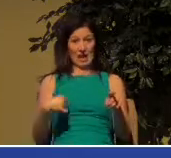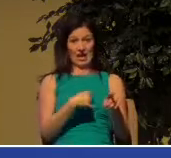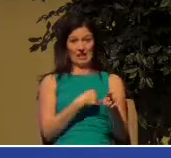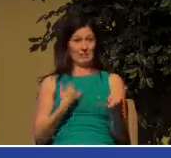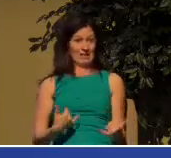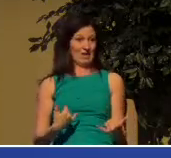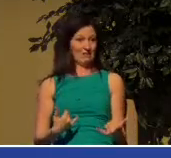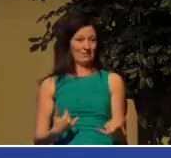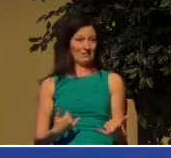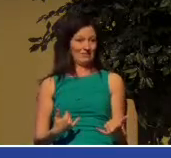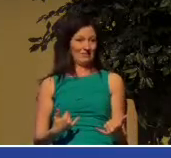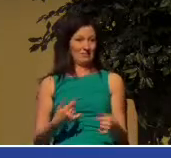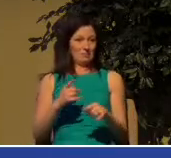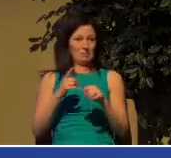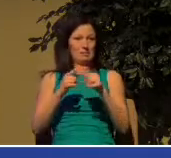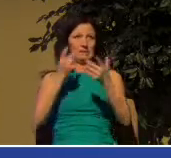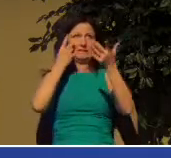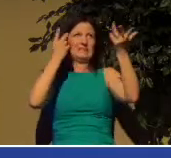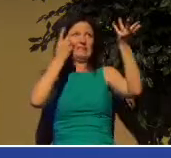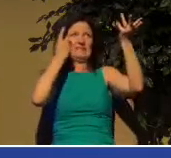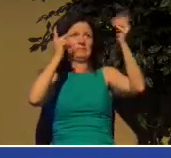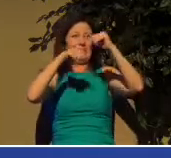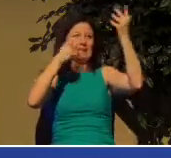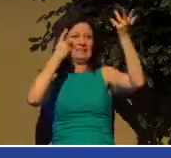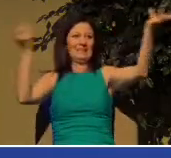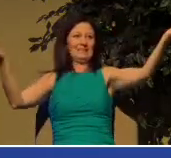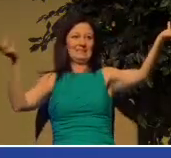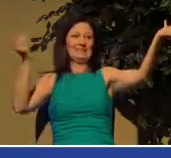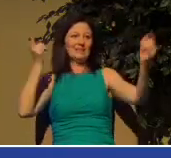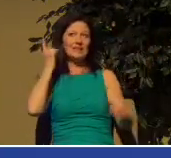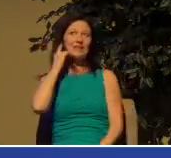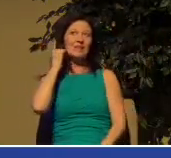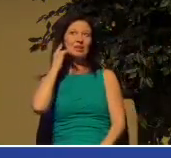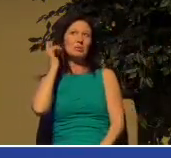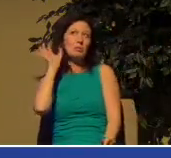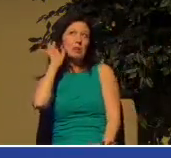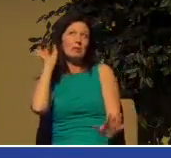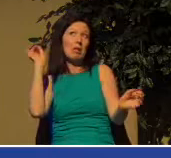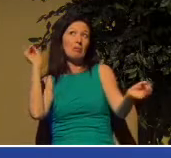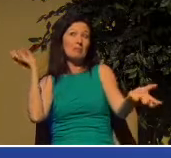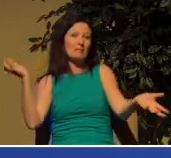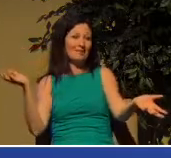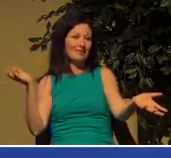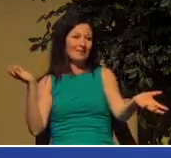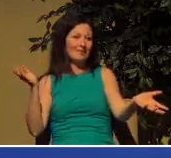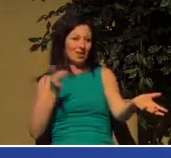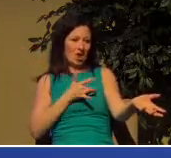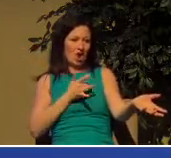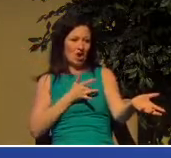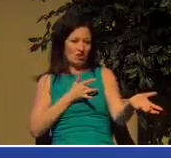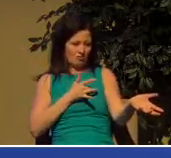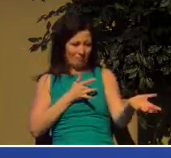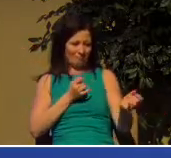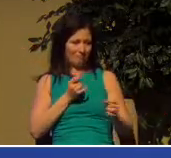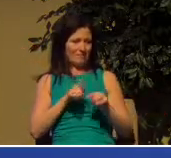comprehend what eye has not seen, ear has not heard, and the heart of man hasn't even conceived what God has prepared for